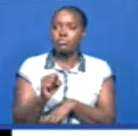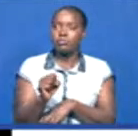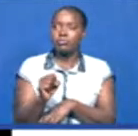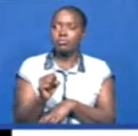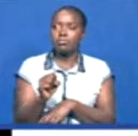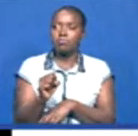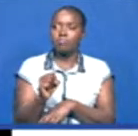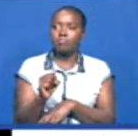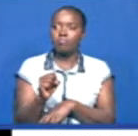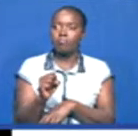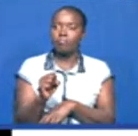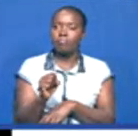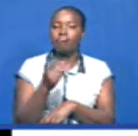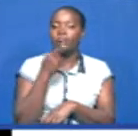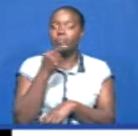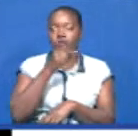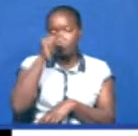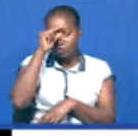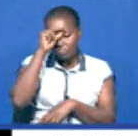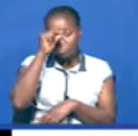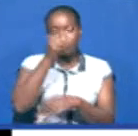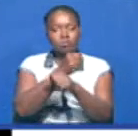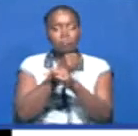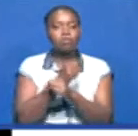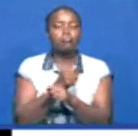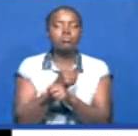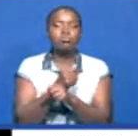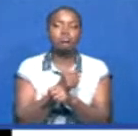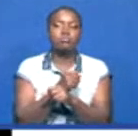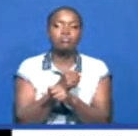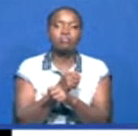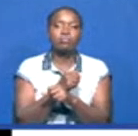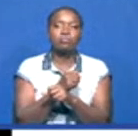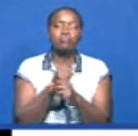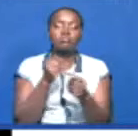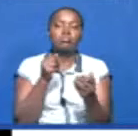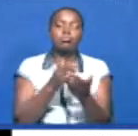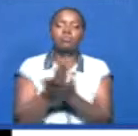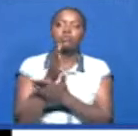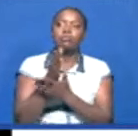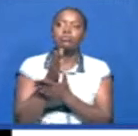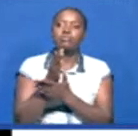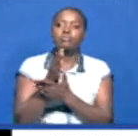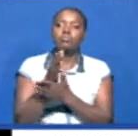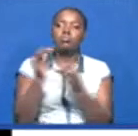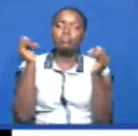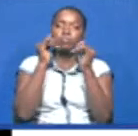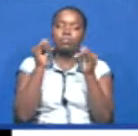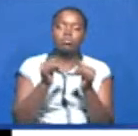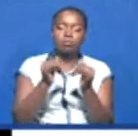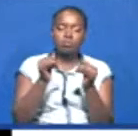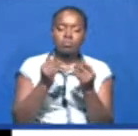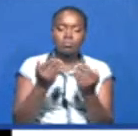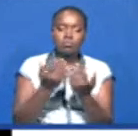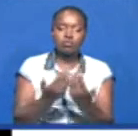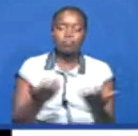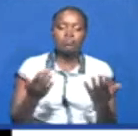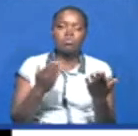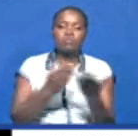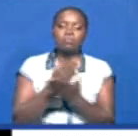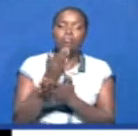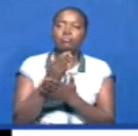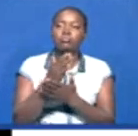45, obliges the government to protect and enforce intellectual property rights. In